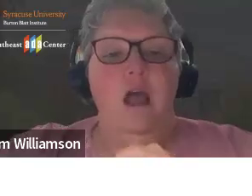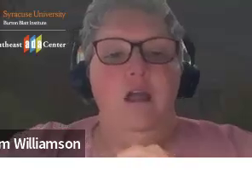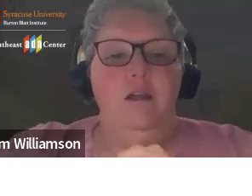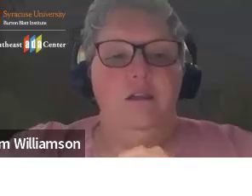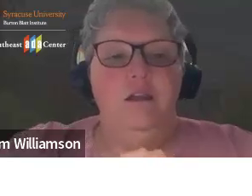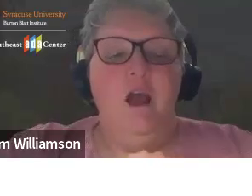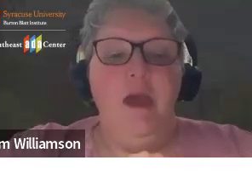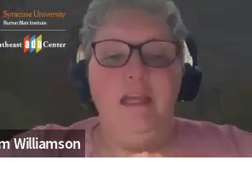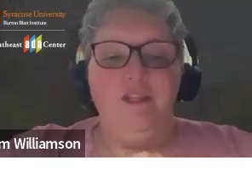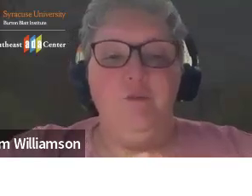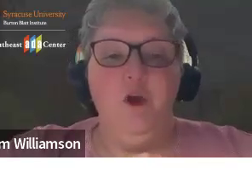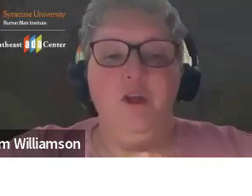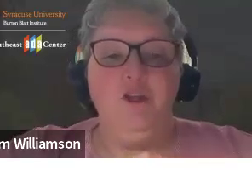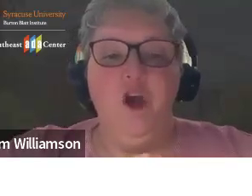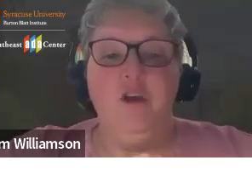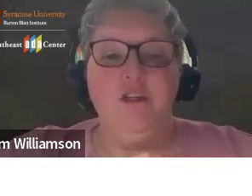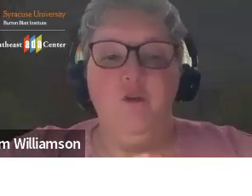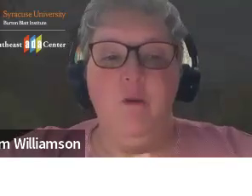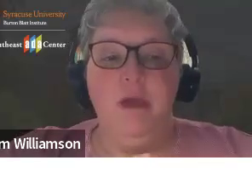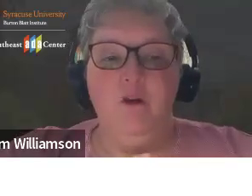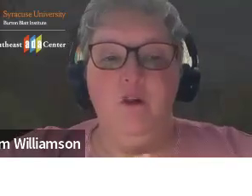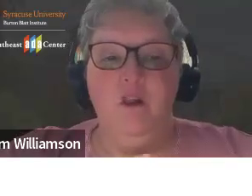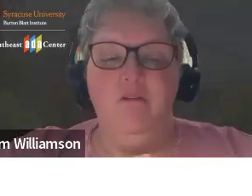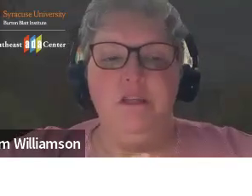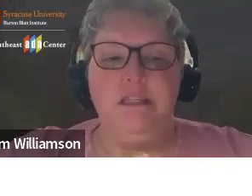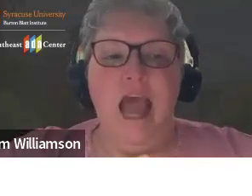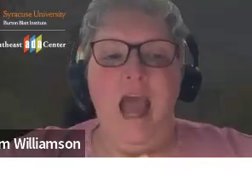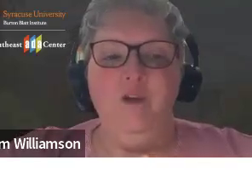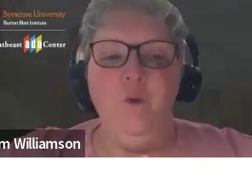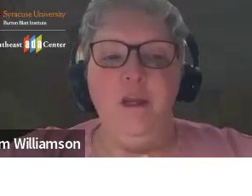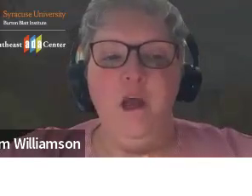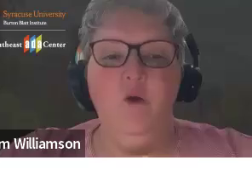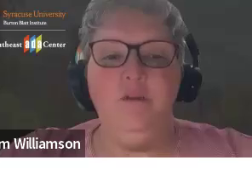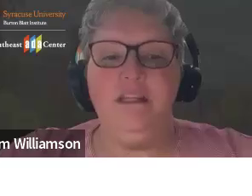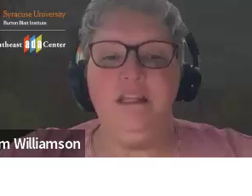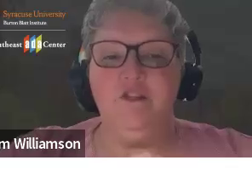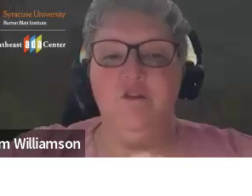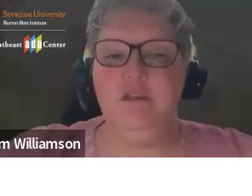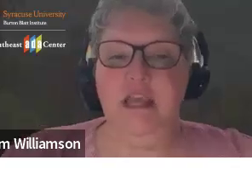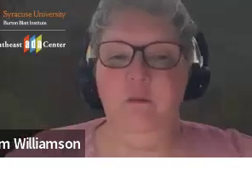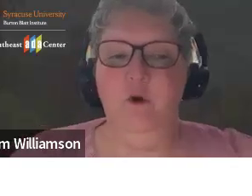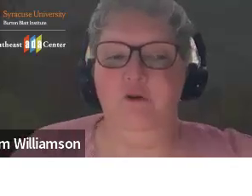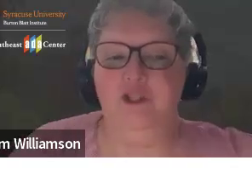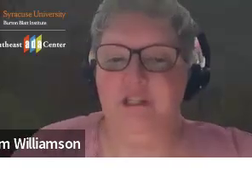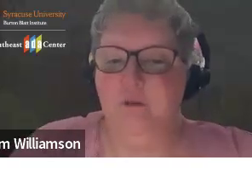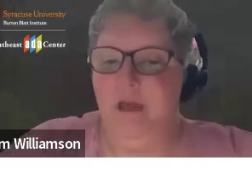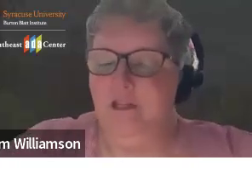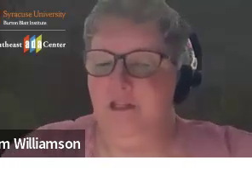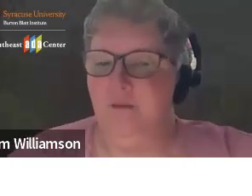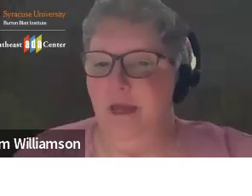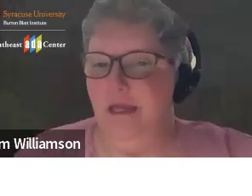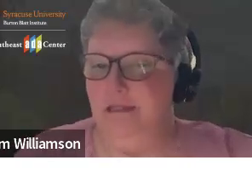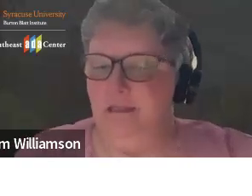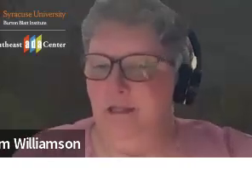So a patient brought a dog into our medical office. How do we know if it is a service animal or just